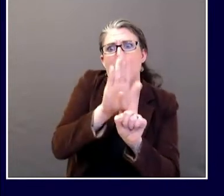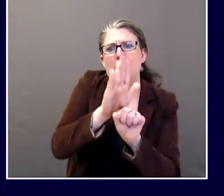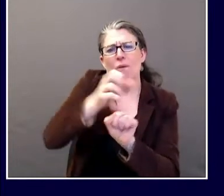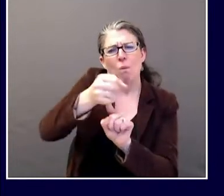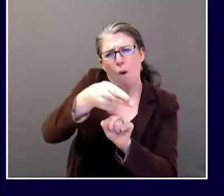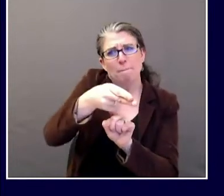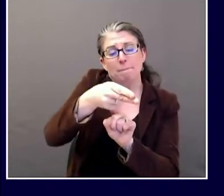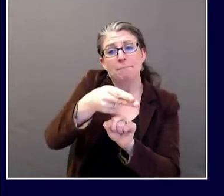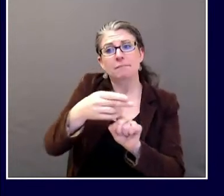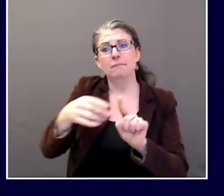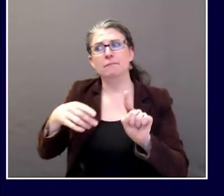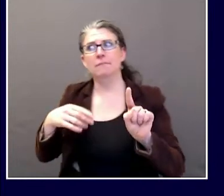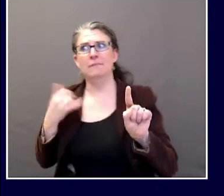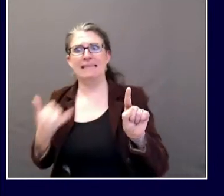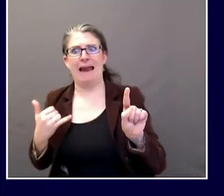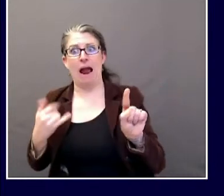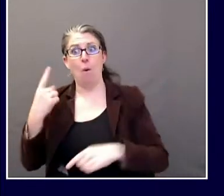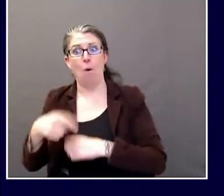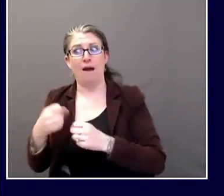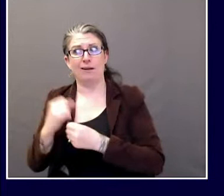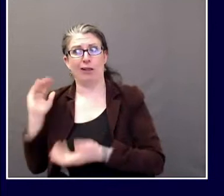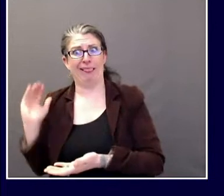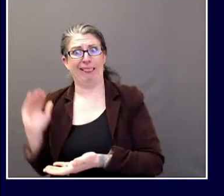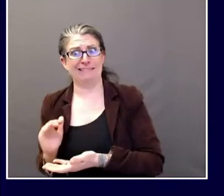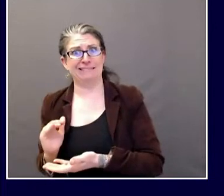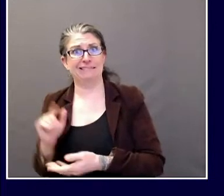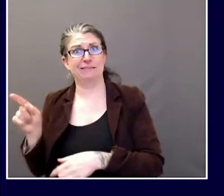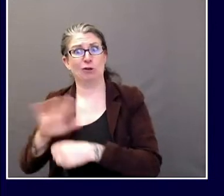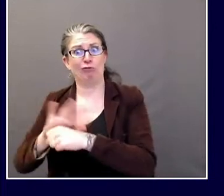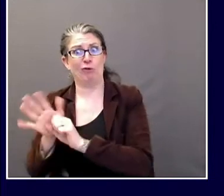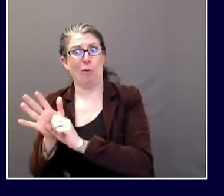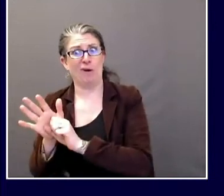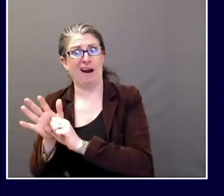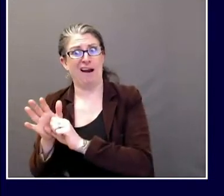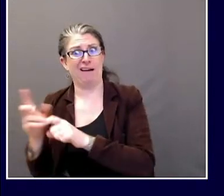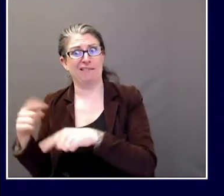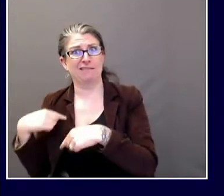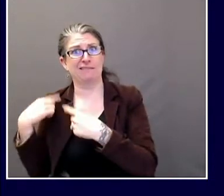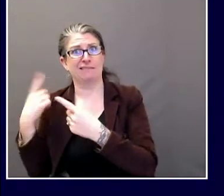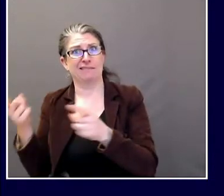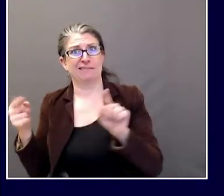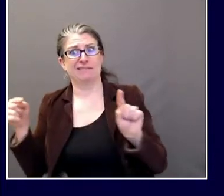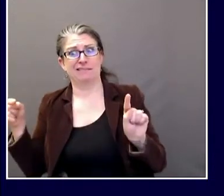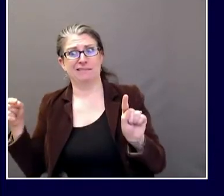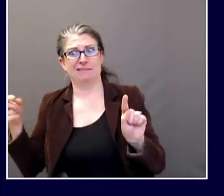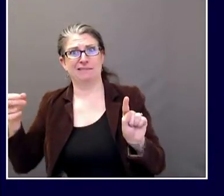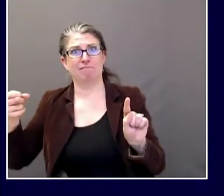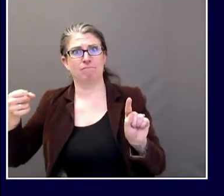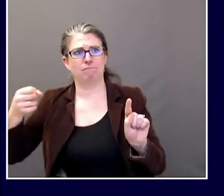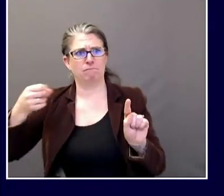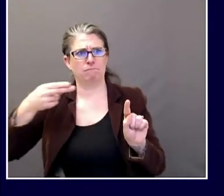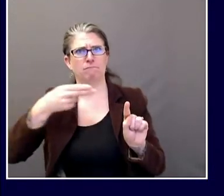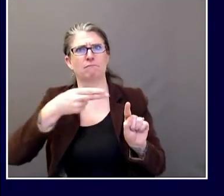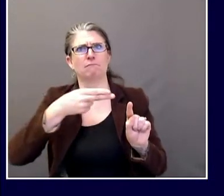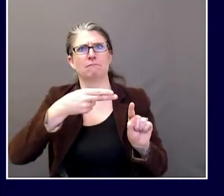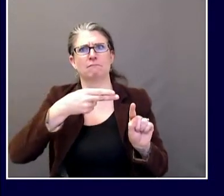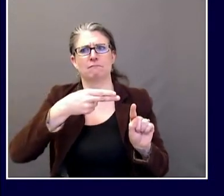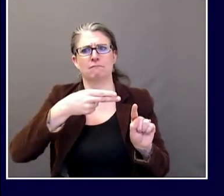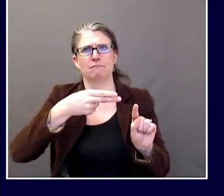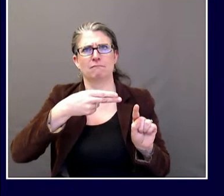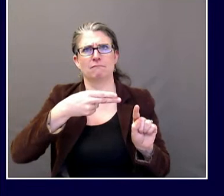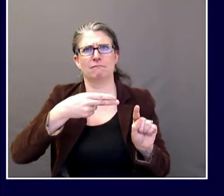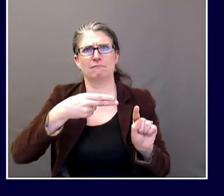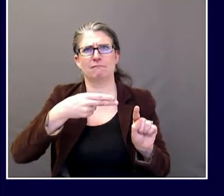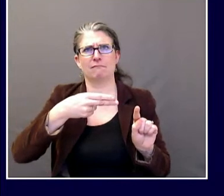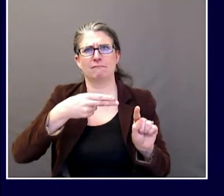from COVID-19. Where we go from here is up to all of us. And again, as we'll talk about in a moment,